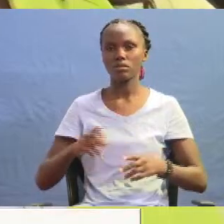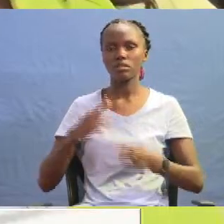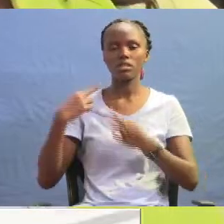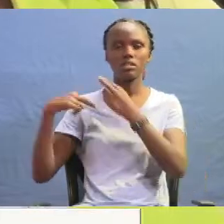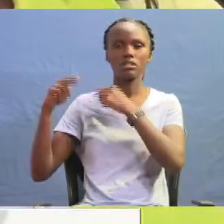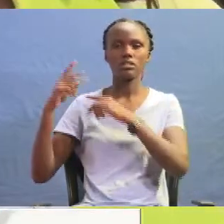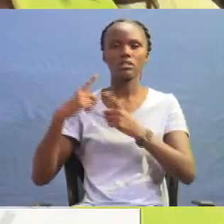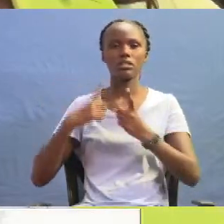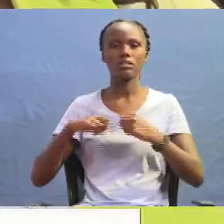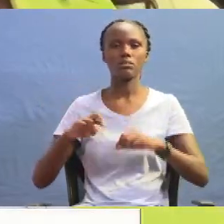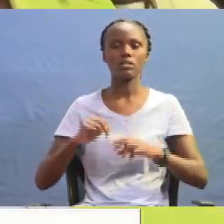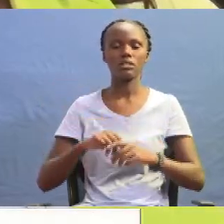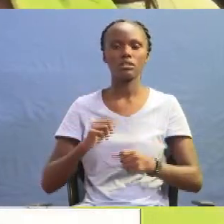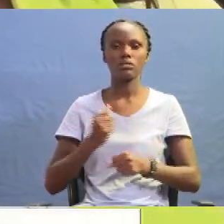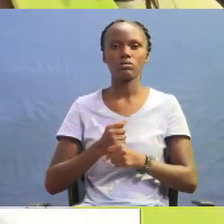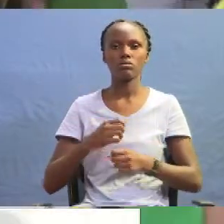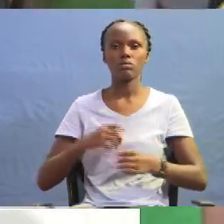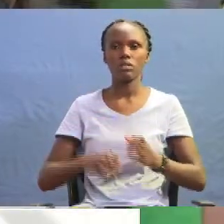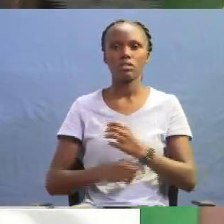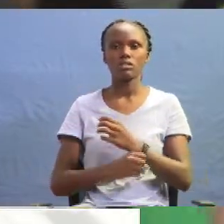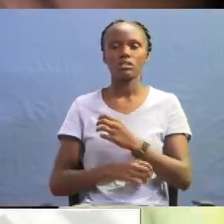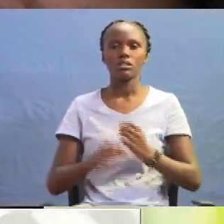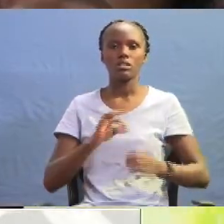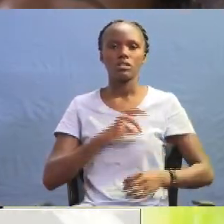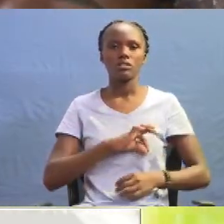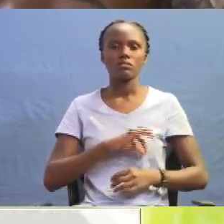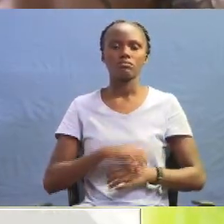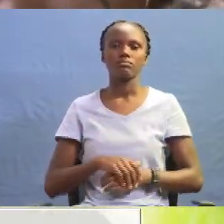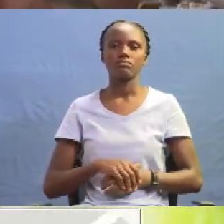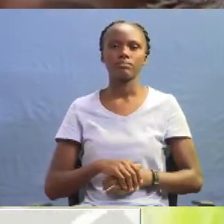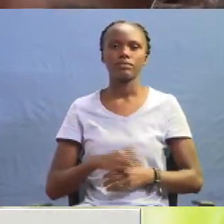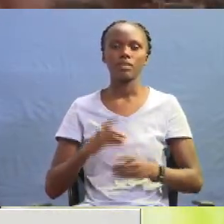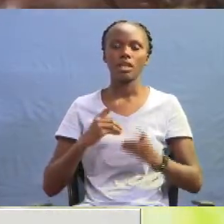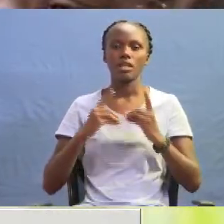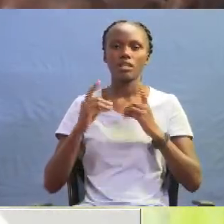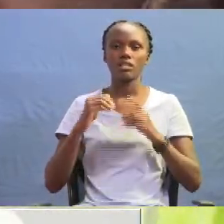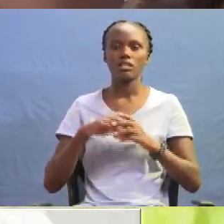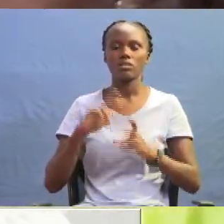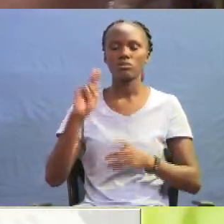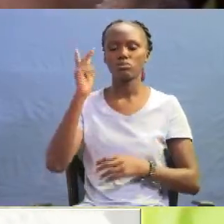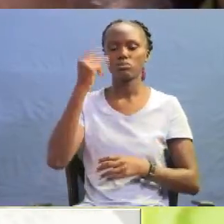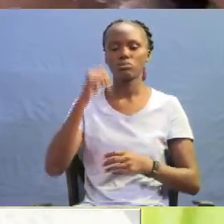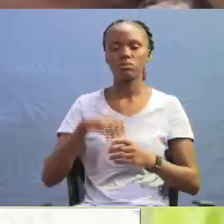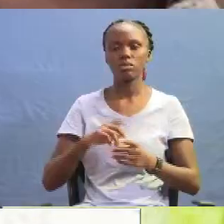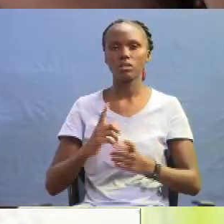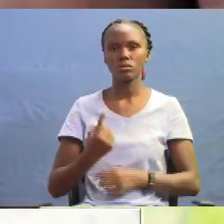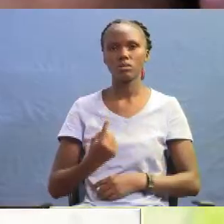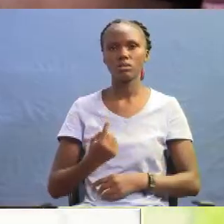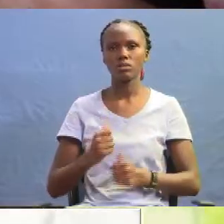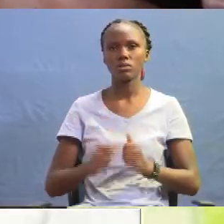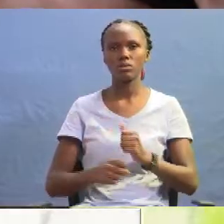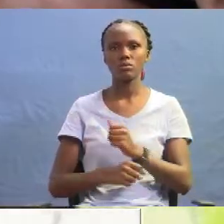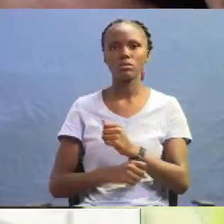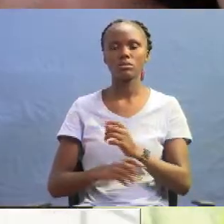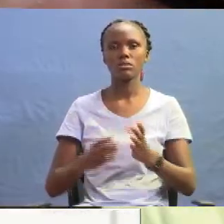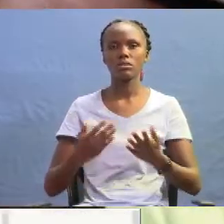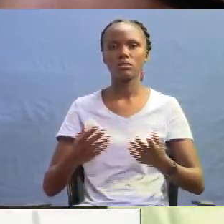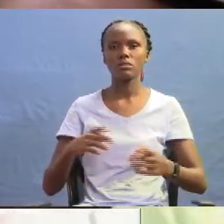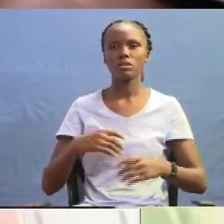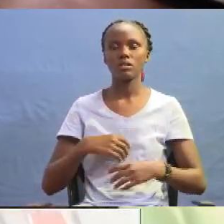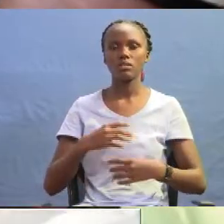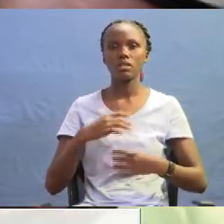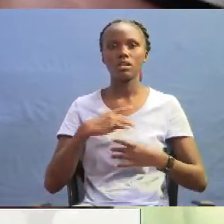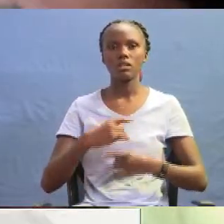kind to a regime that chooses oppression over dialogue. The Kenya Kwanza regime is sinking, weighed down by its own